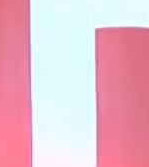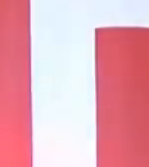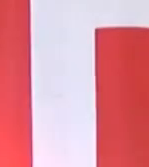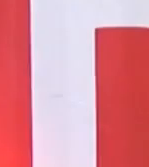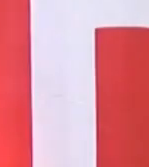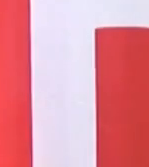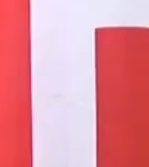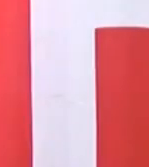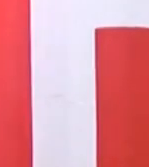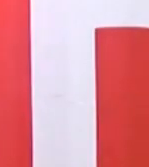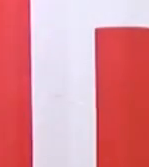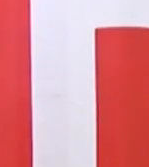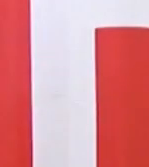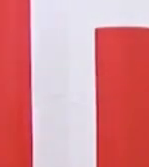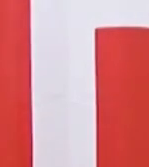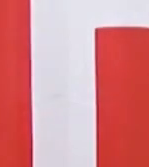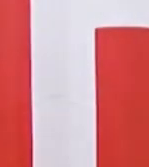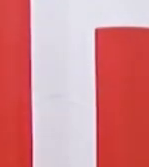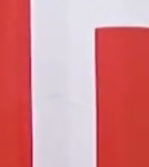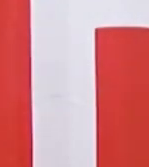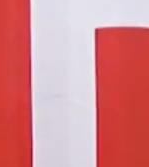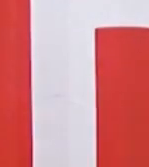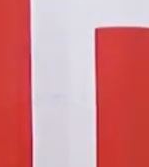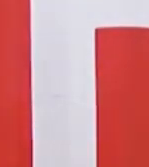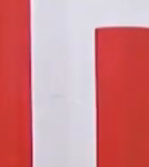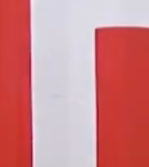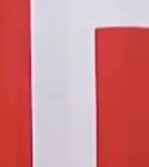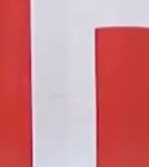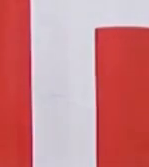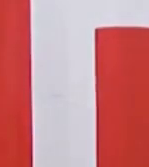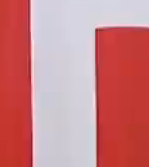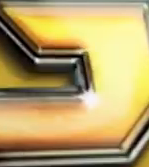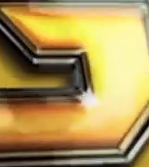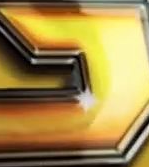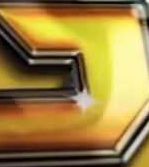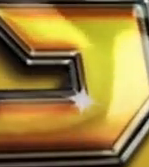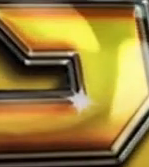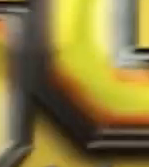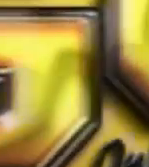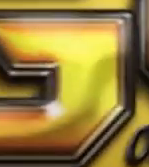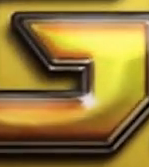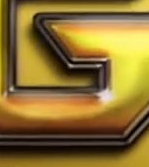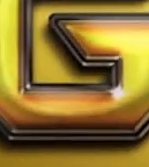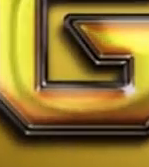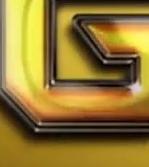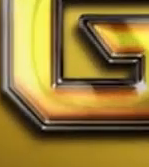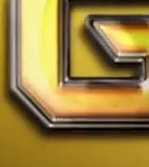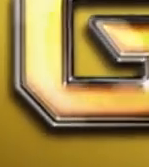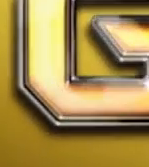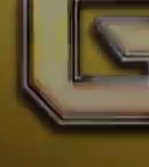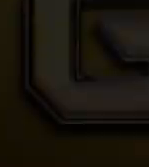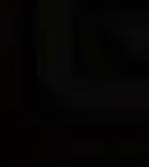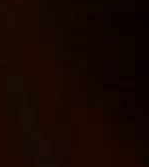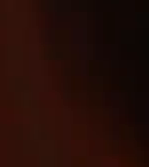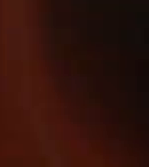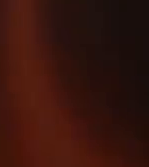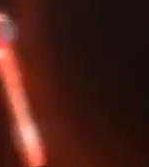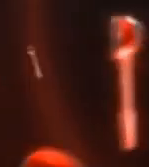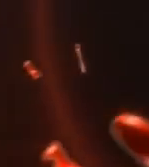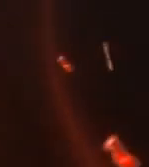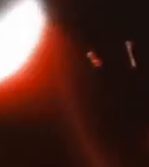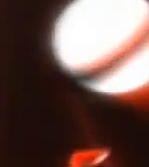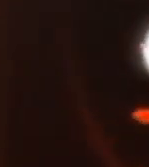Hi, I'm Ini from Rakiraki. I love Gold FM, only the classic hits. Gold FM, only the classic hits.